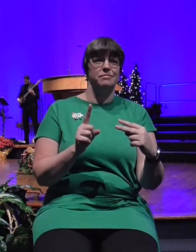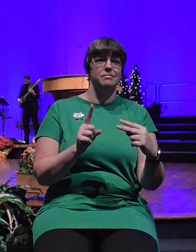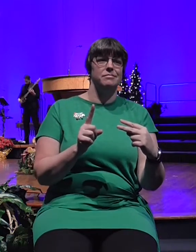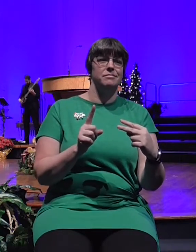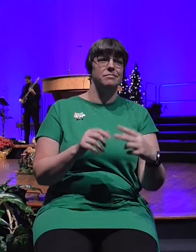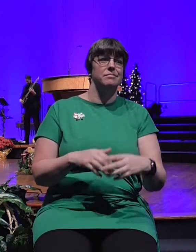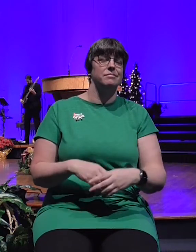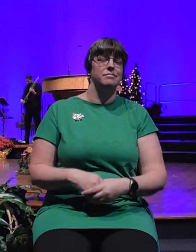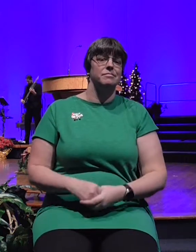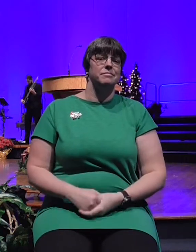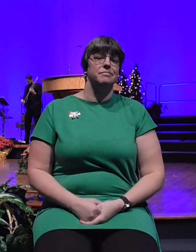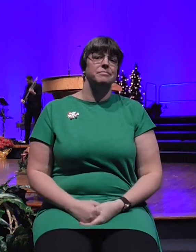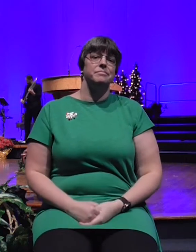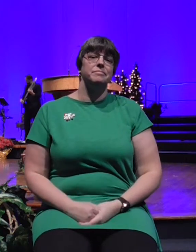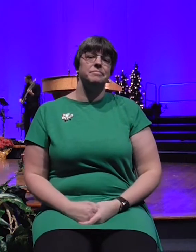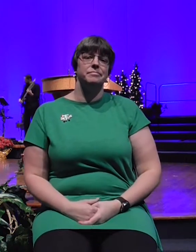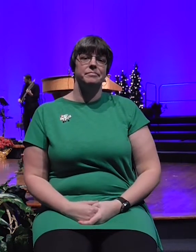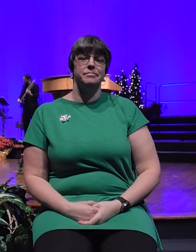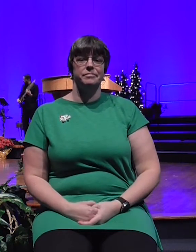me.